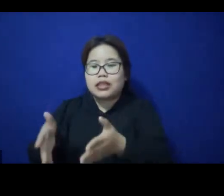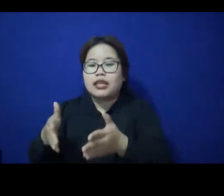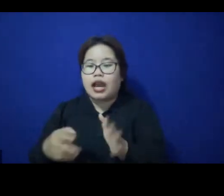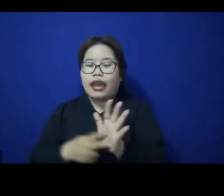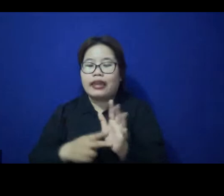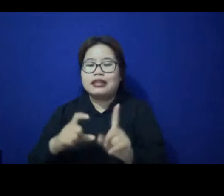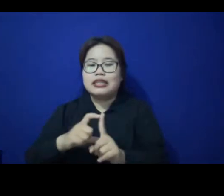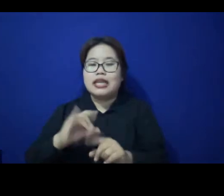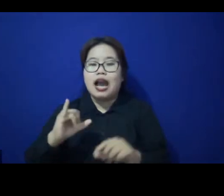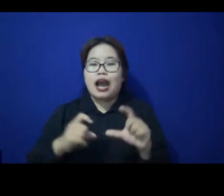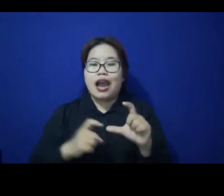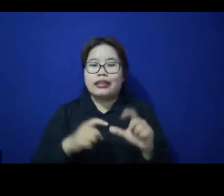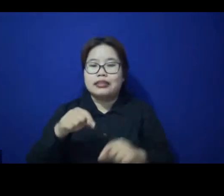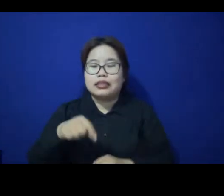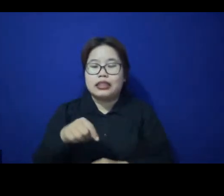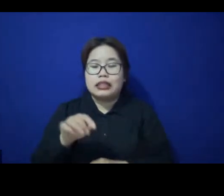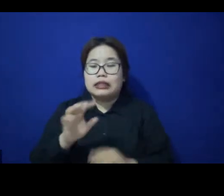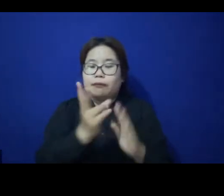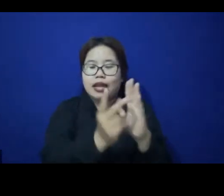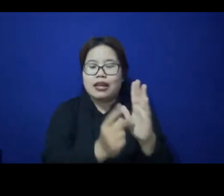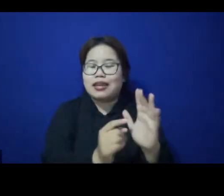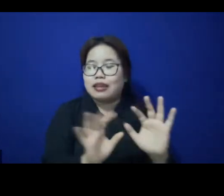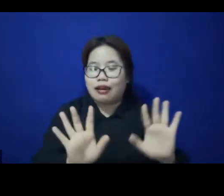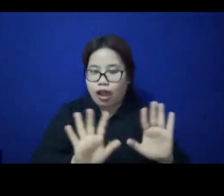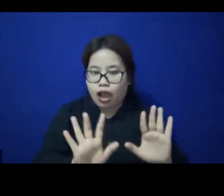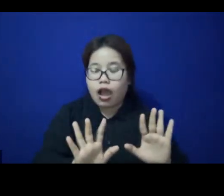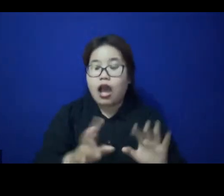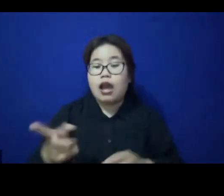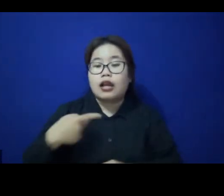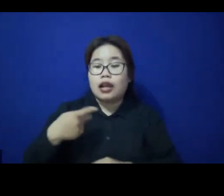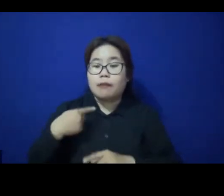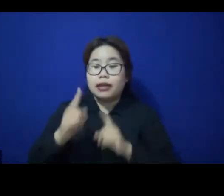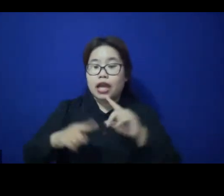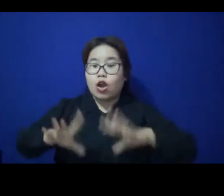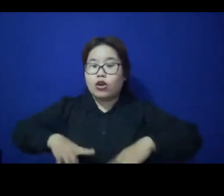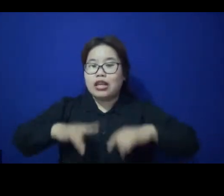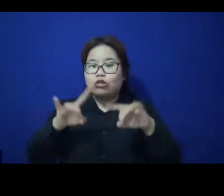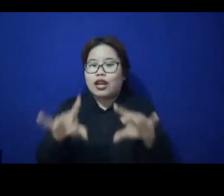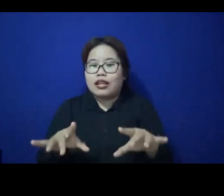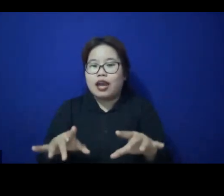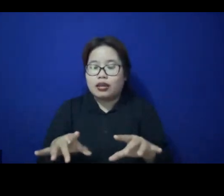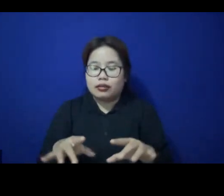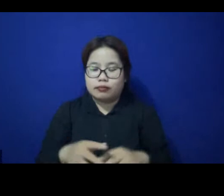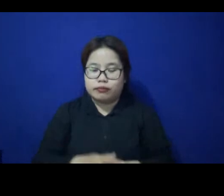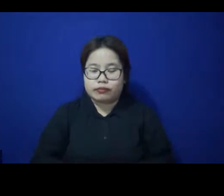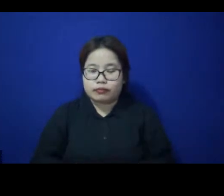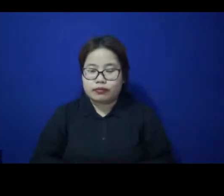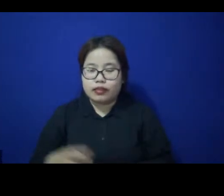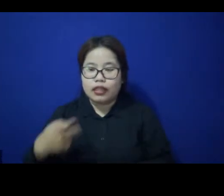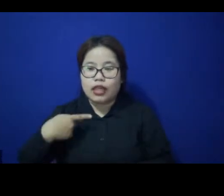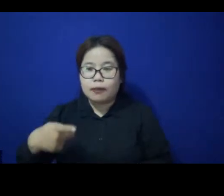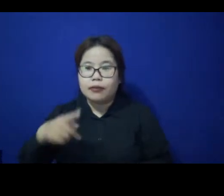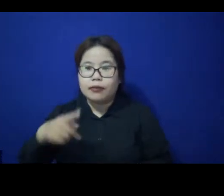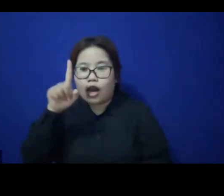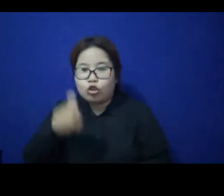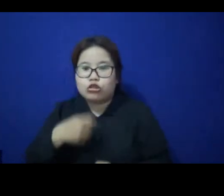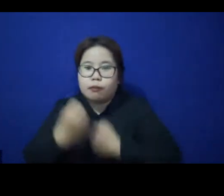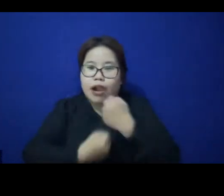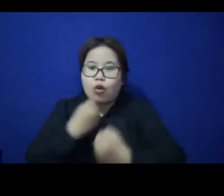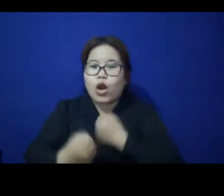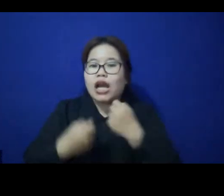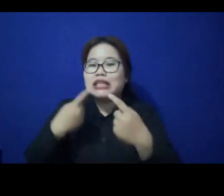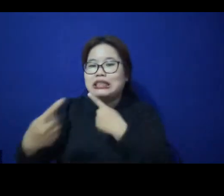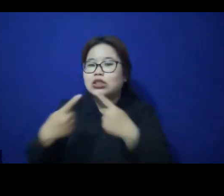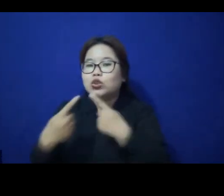fund it. And we in Australia have to keep having the conversation about what we can expect from